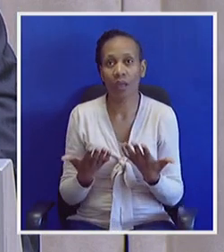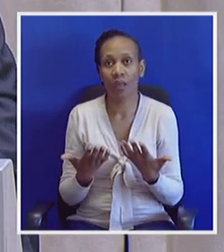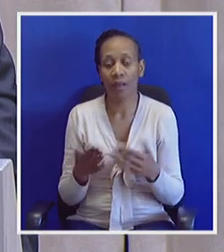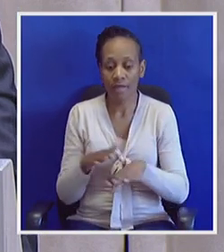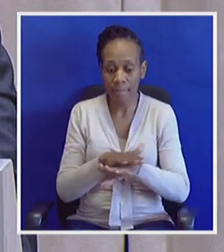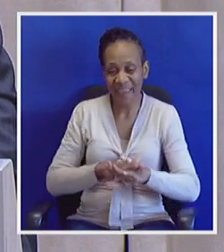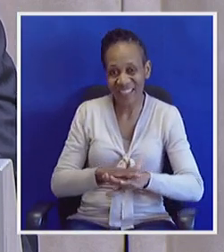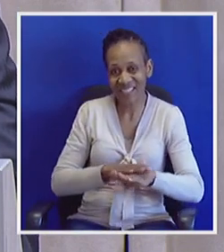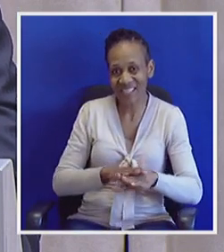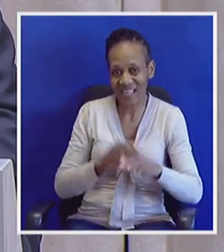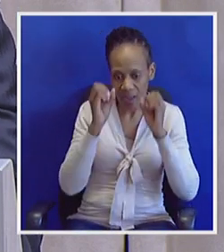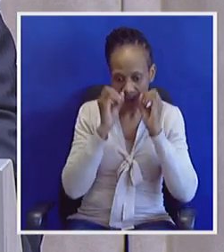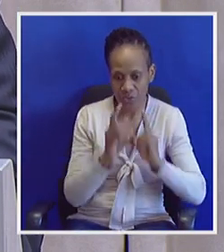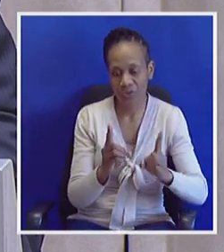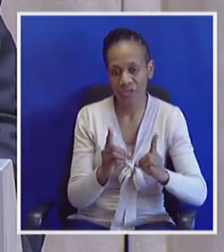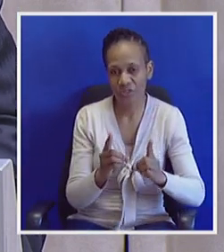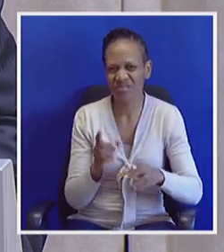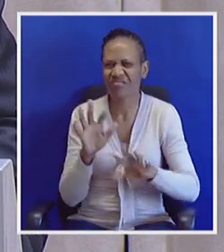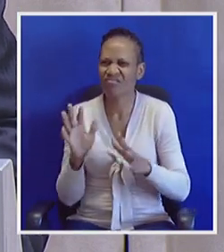learning, like